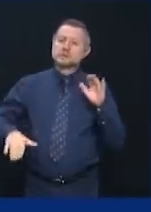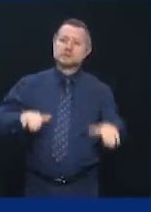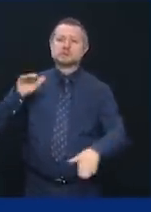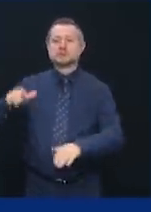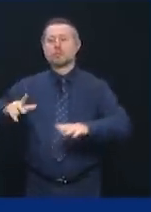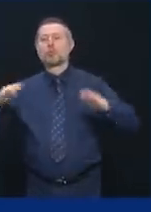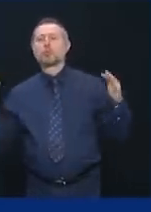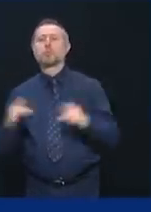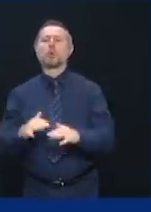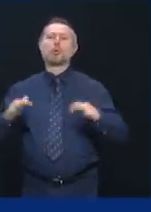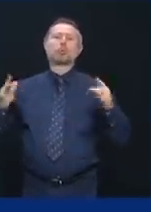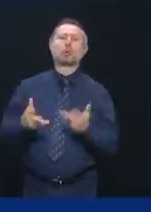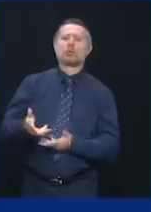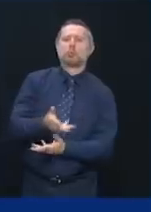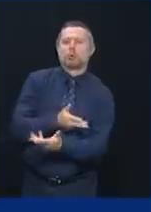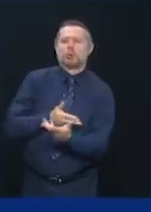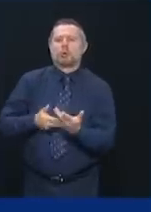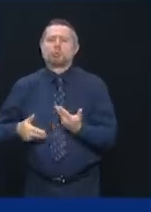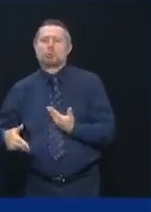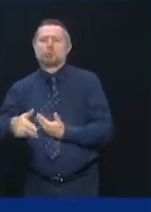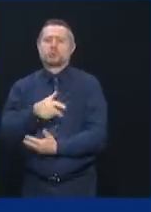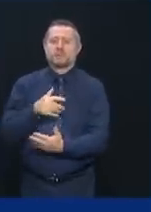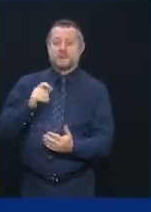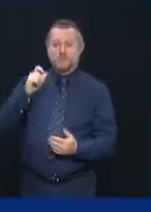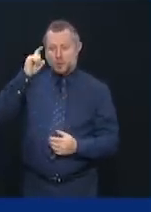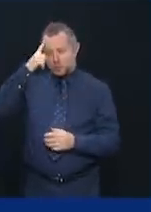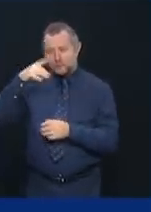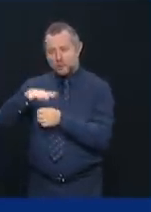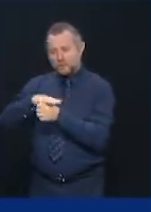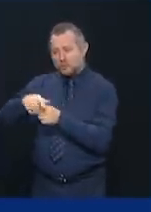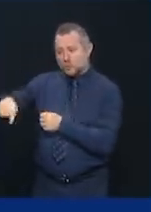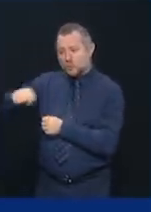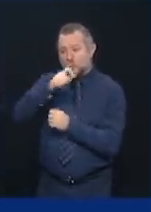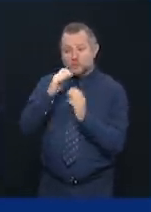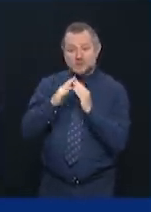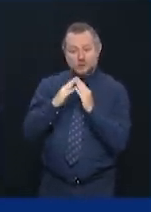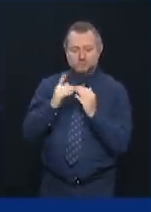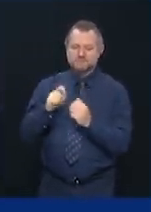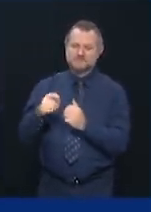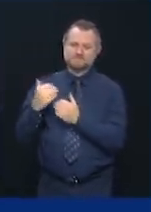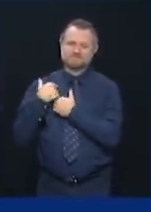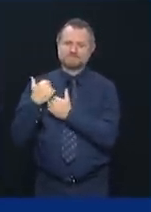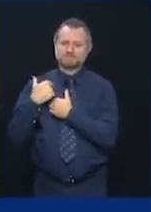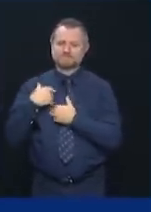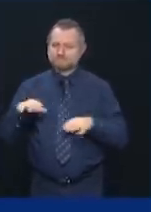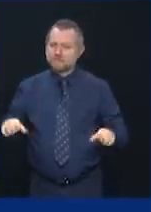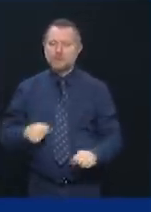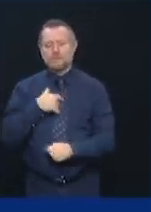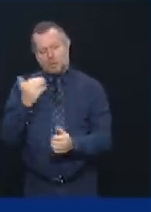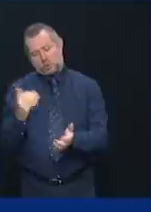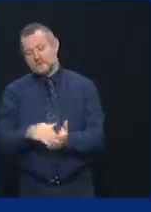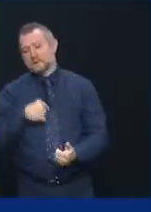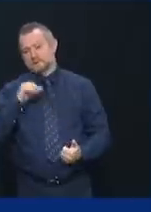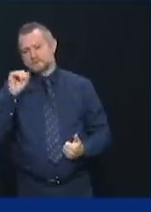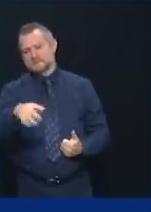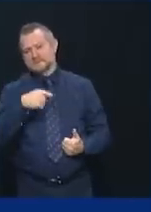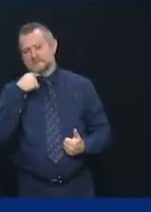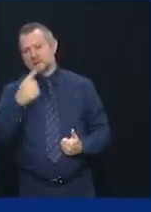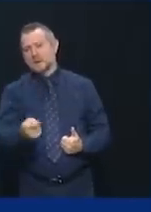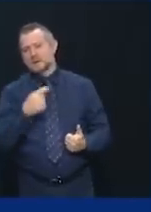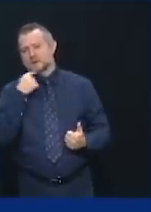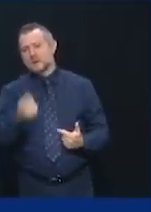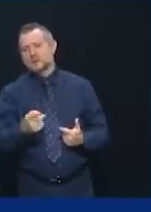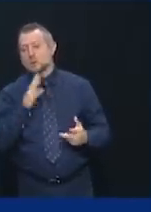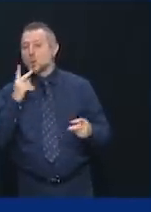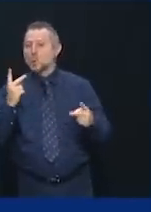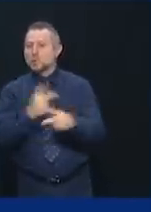and restaurants. Local governments have to do the enforcement. Week after week after week. And it got worse and it got